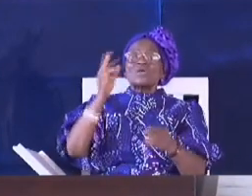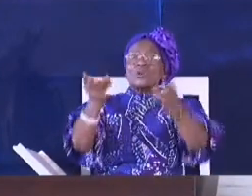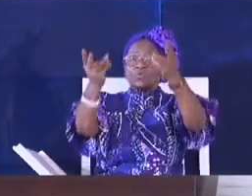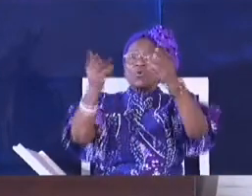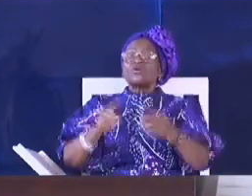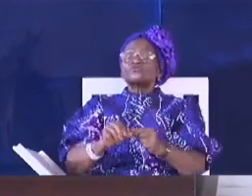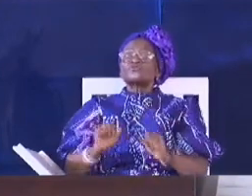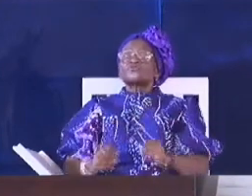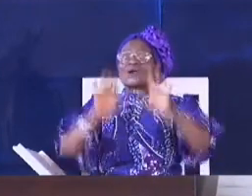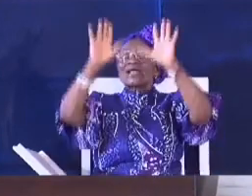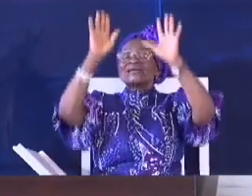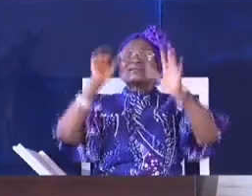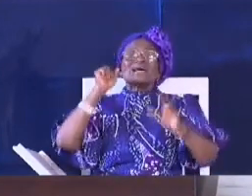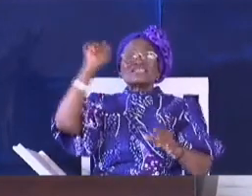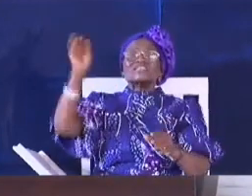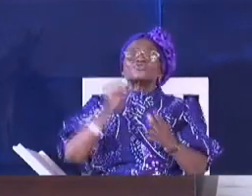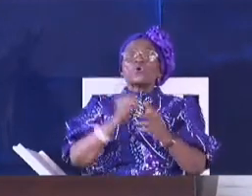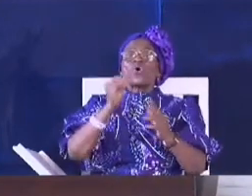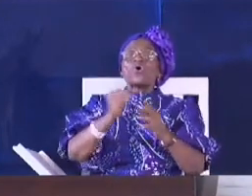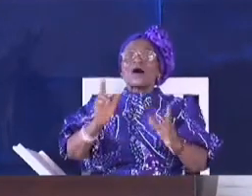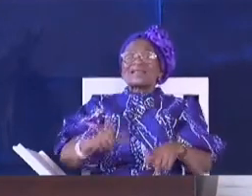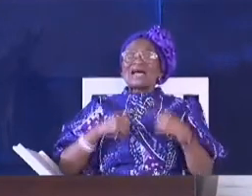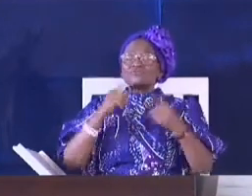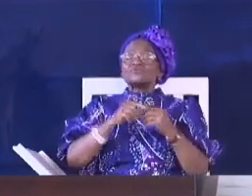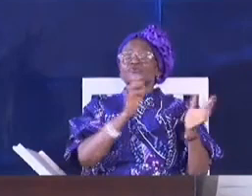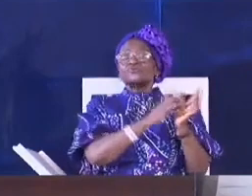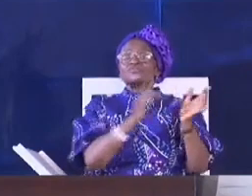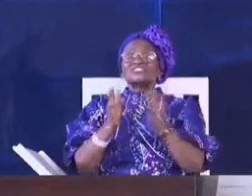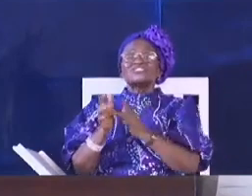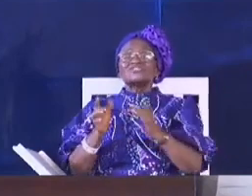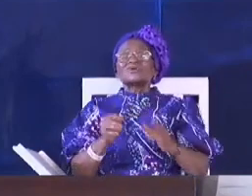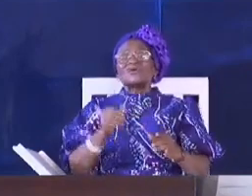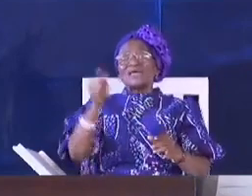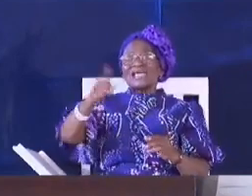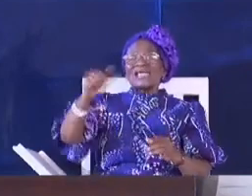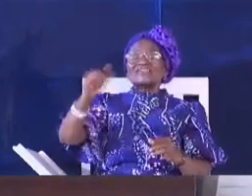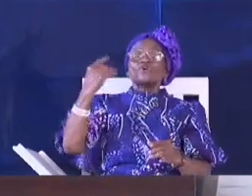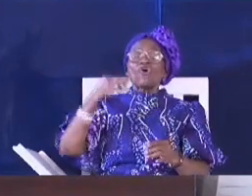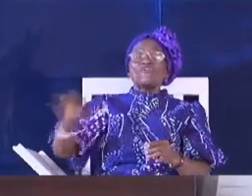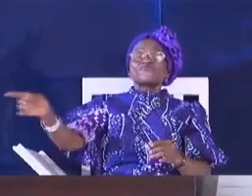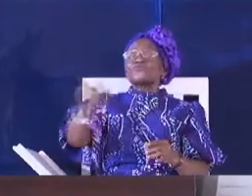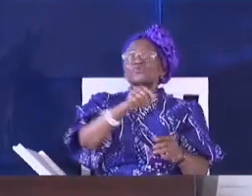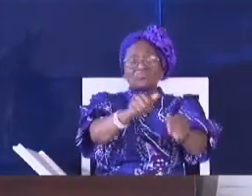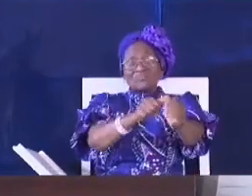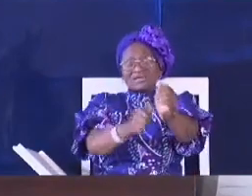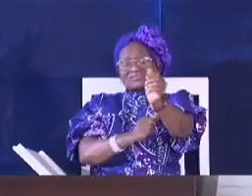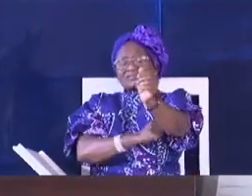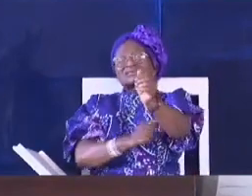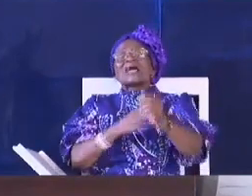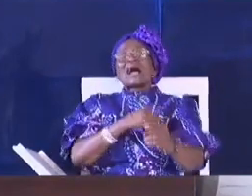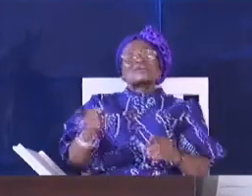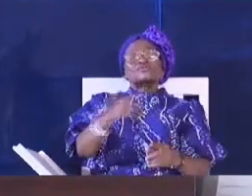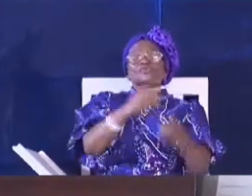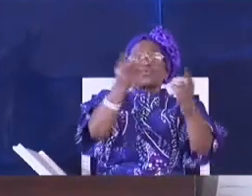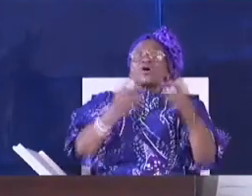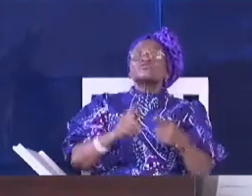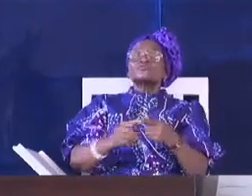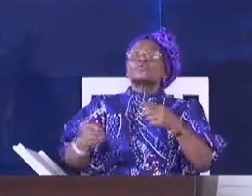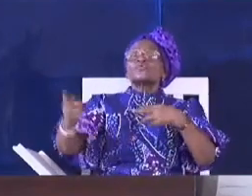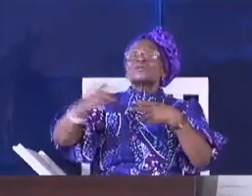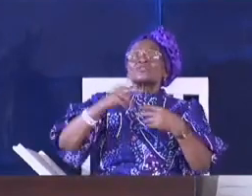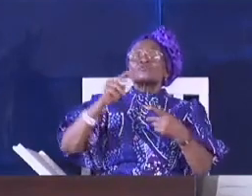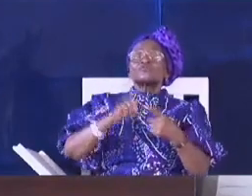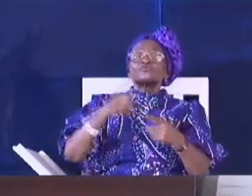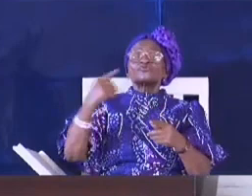surrender his or her life to Jesus, any of you backsliding, and you want to return to the Almighty God, so